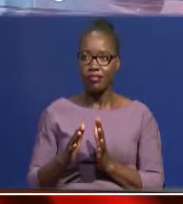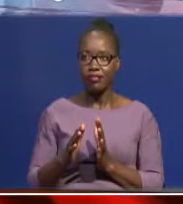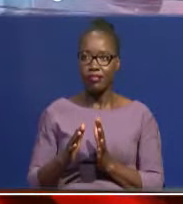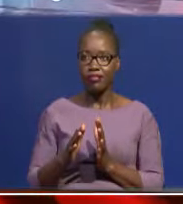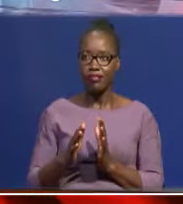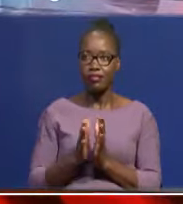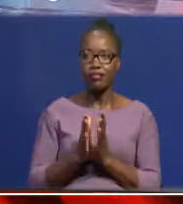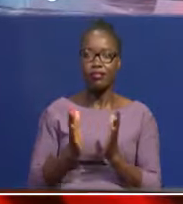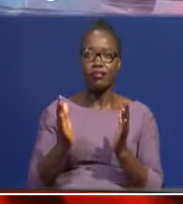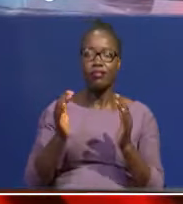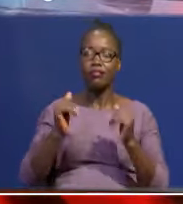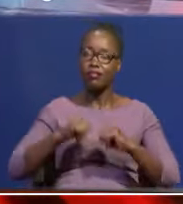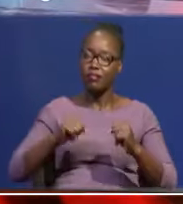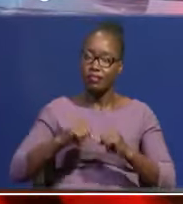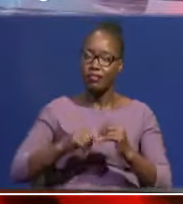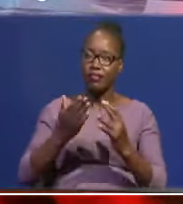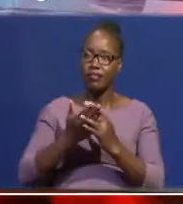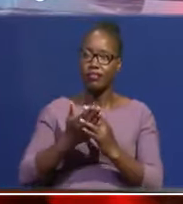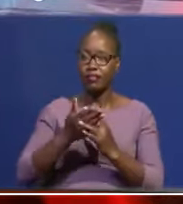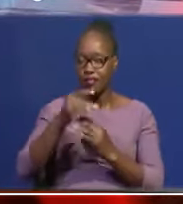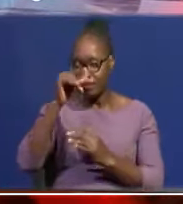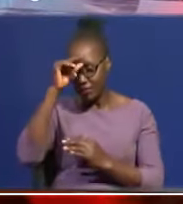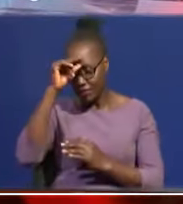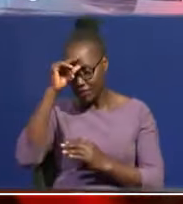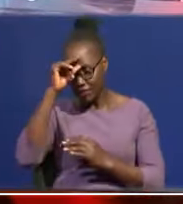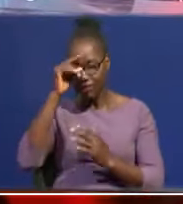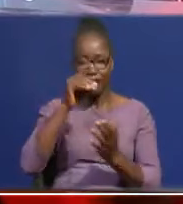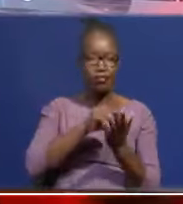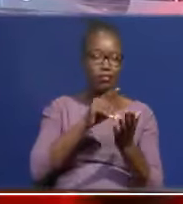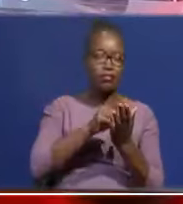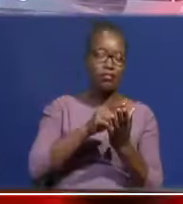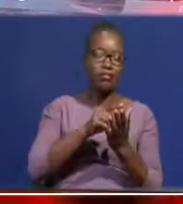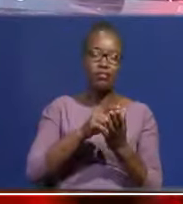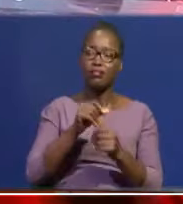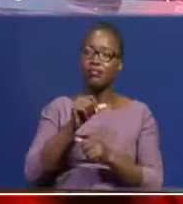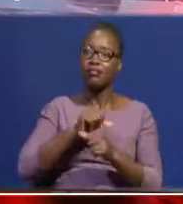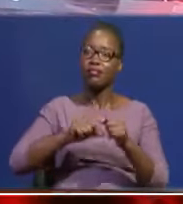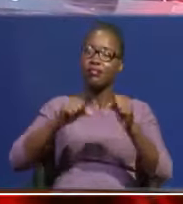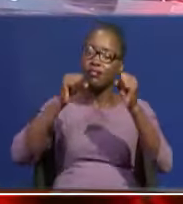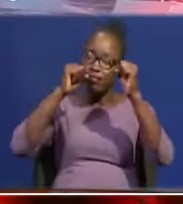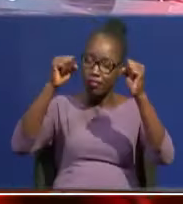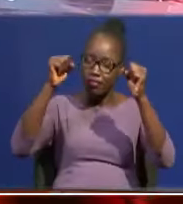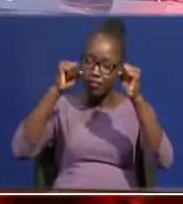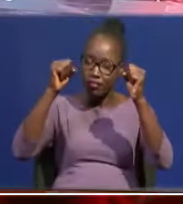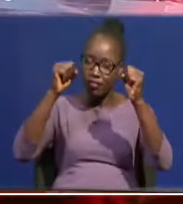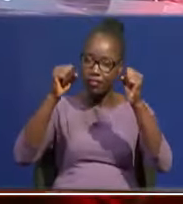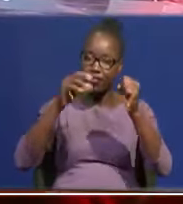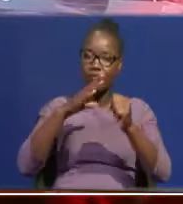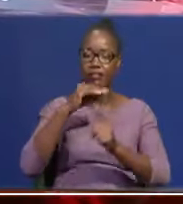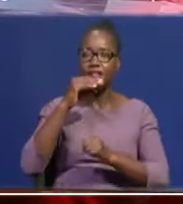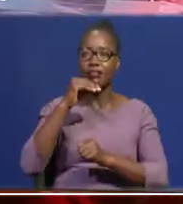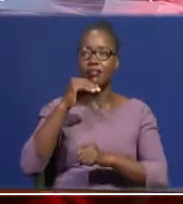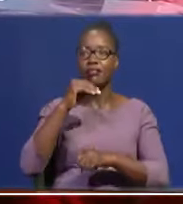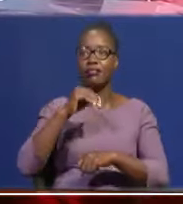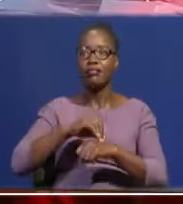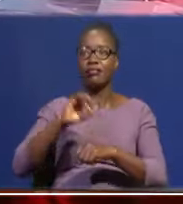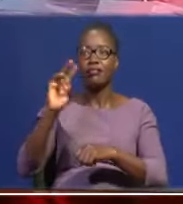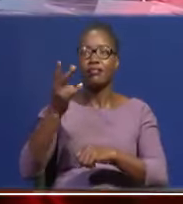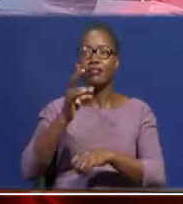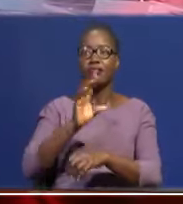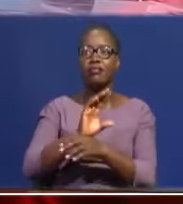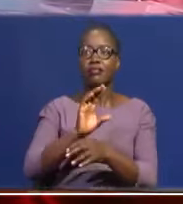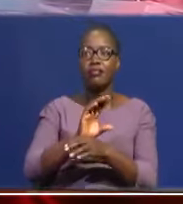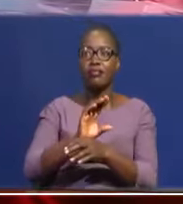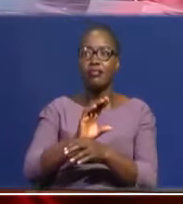a compromise between doctors and the government over the ongoing doctors' strike. Now speaking at the Seventh-day